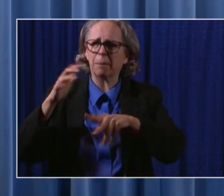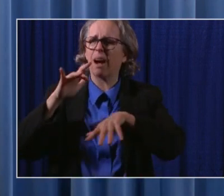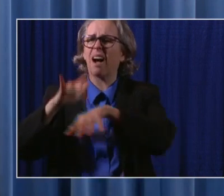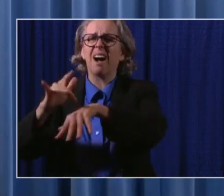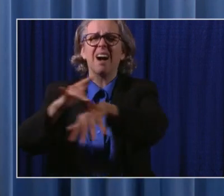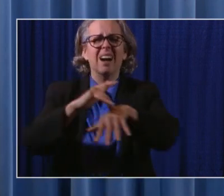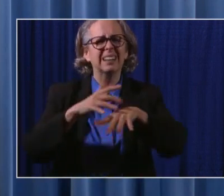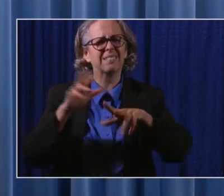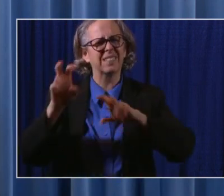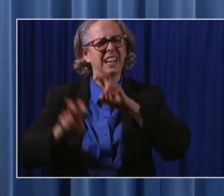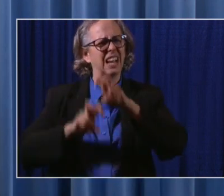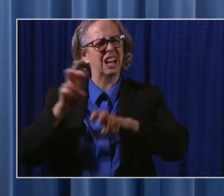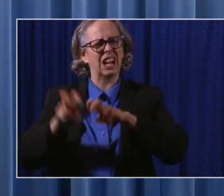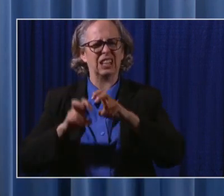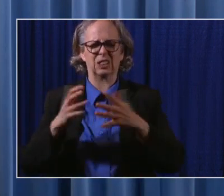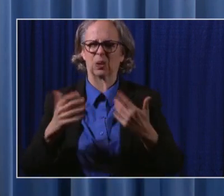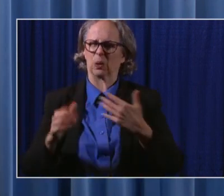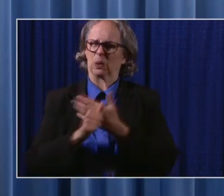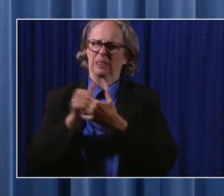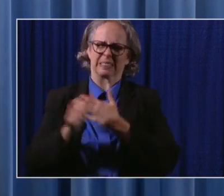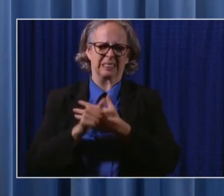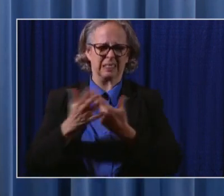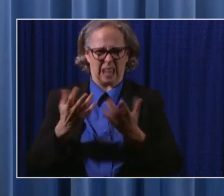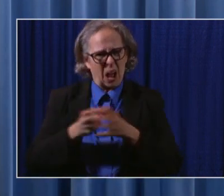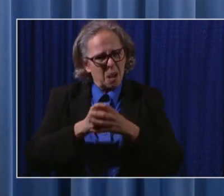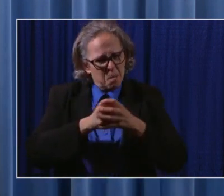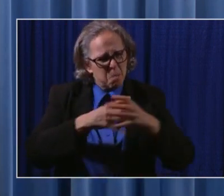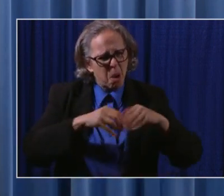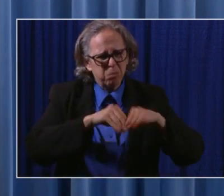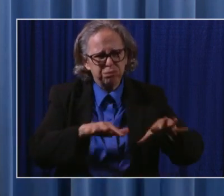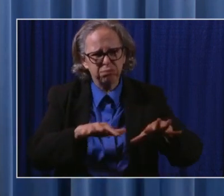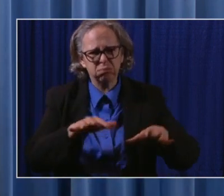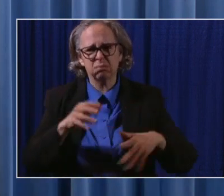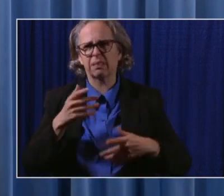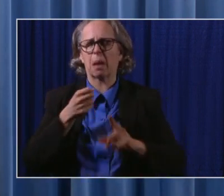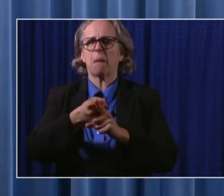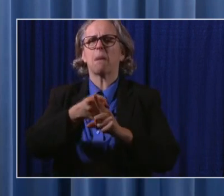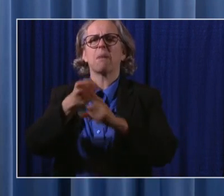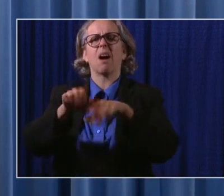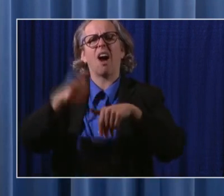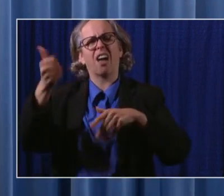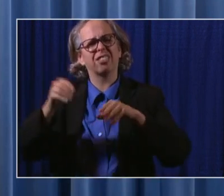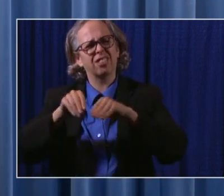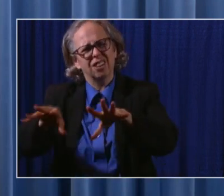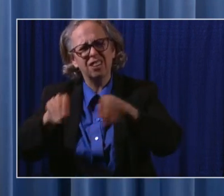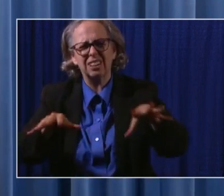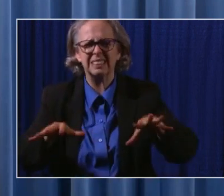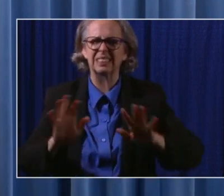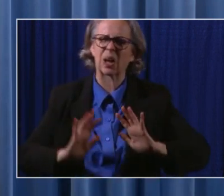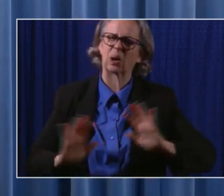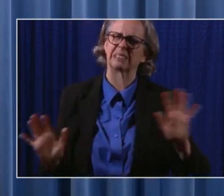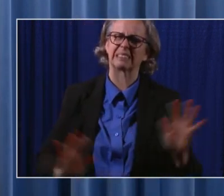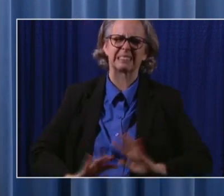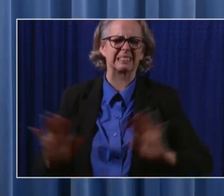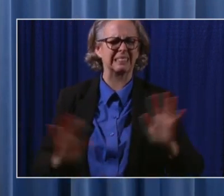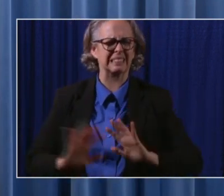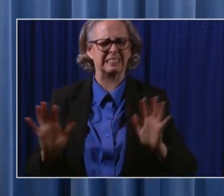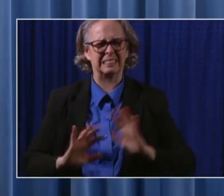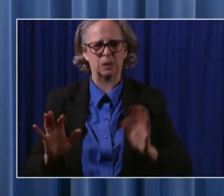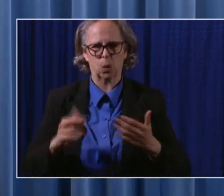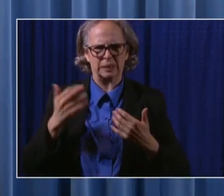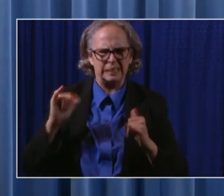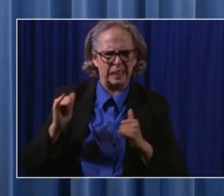connections to another fair with a couple confirmed cases, one probable, several other cases under investigation.